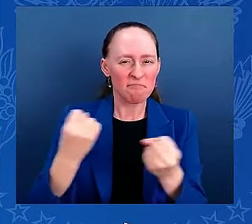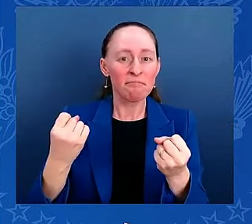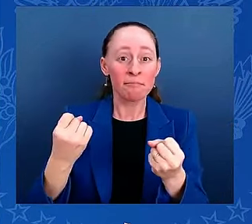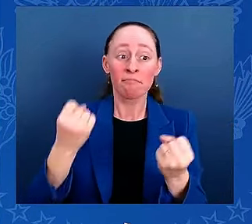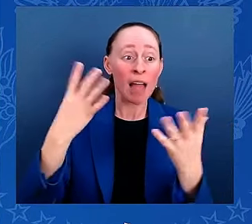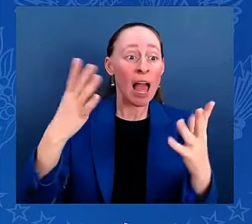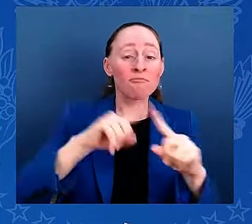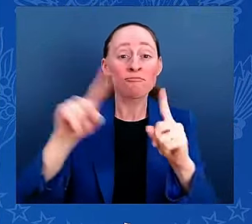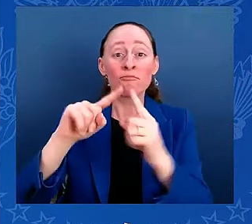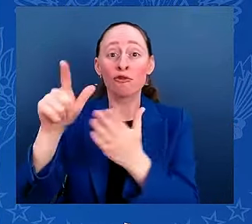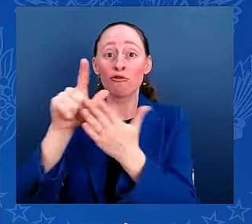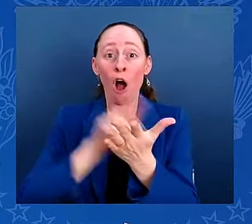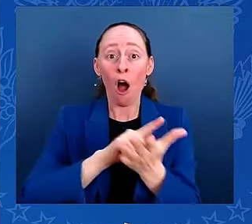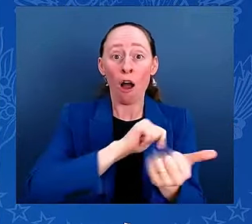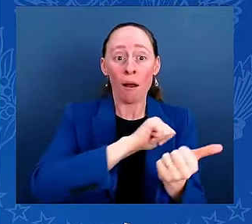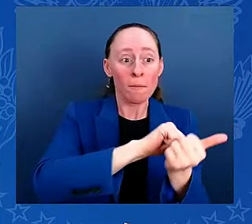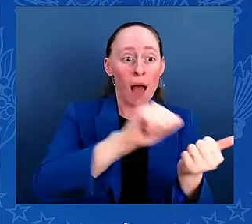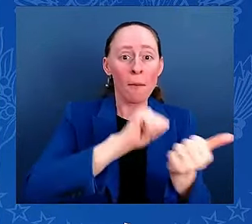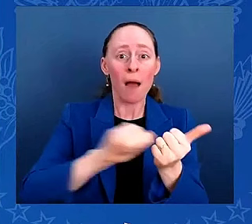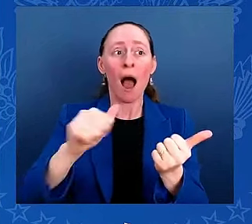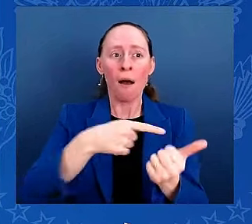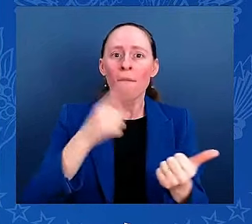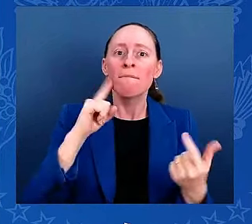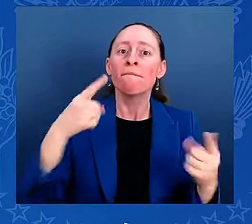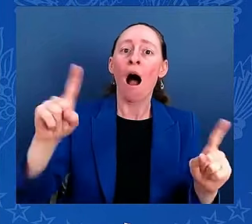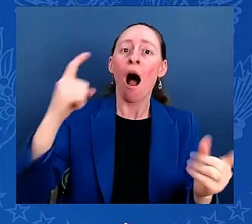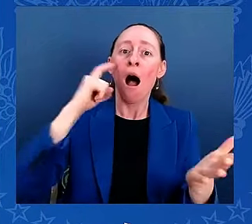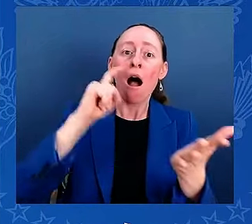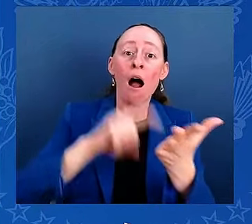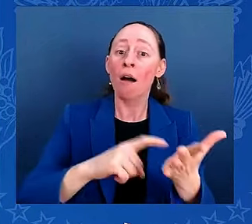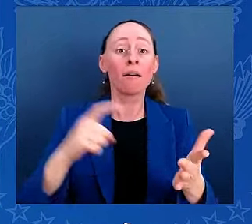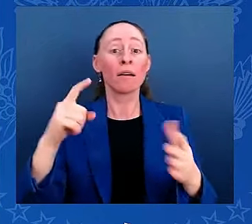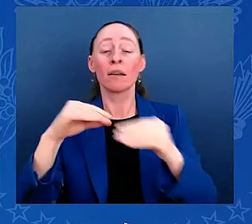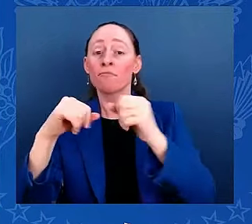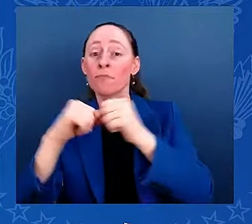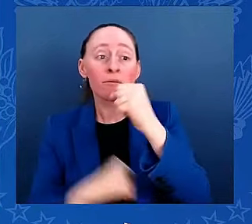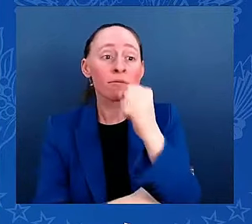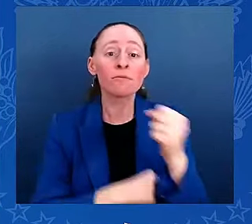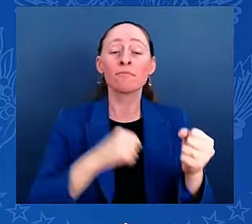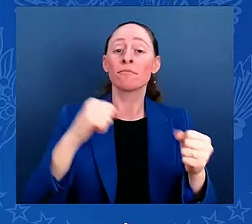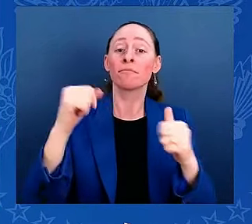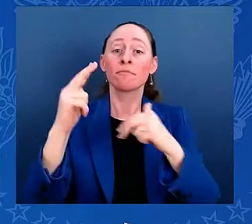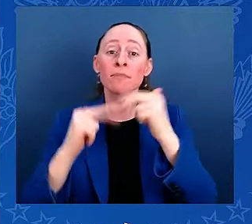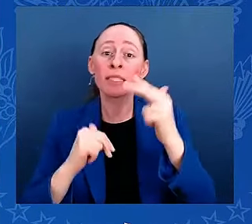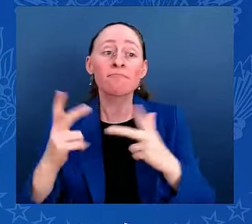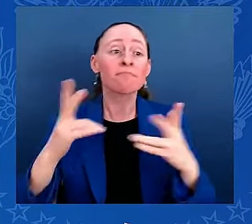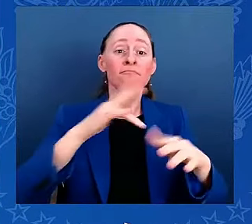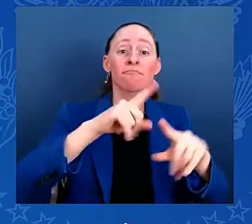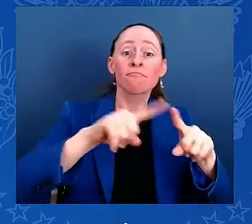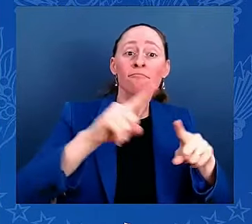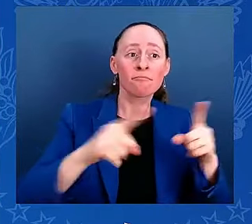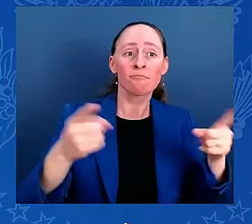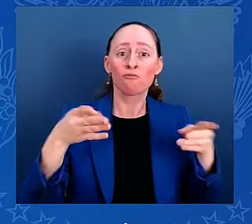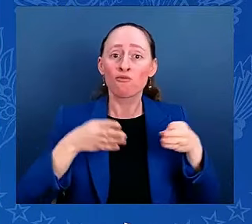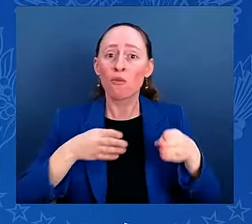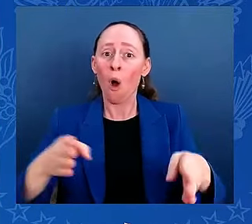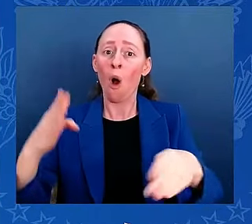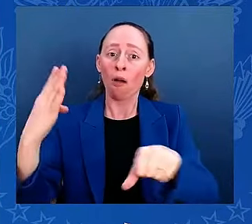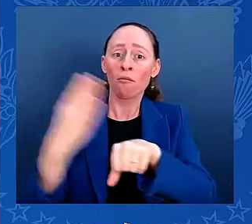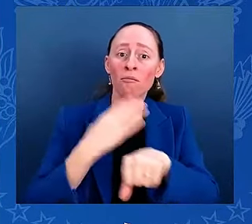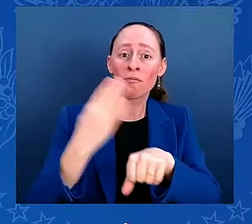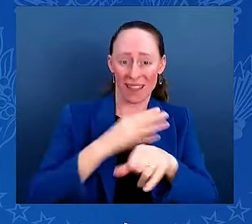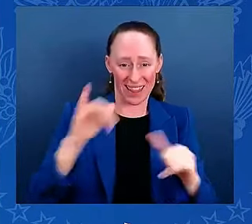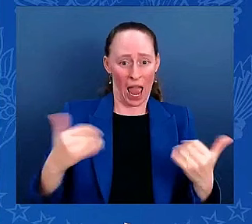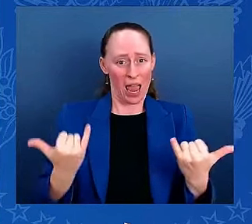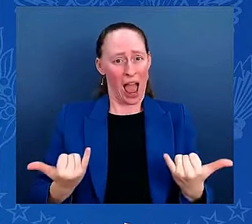worth of infrastructure work done, changing people's lives in rural communities and communities that are in real